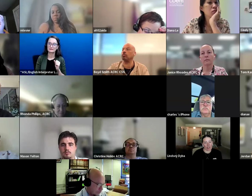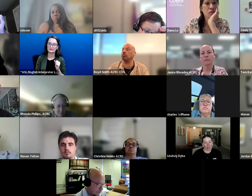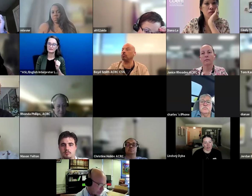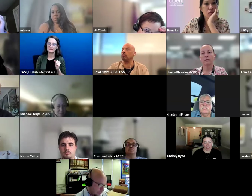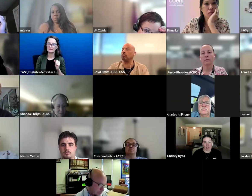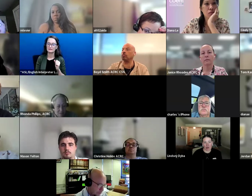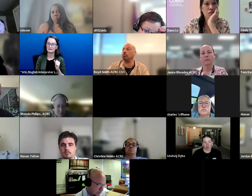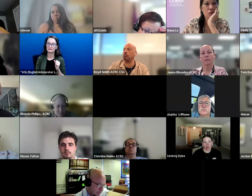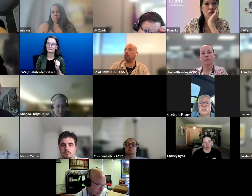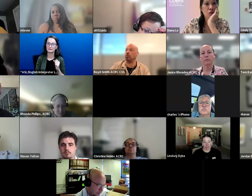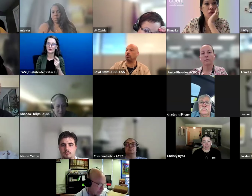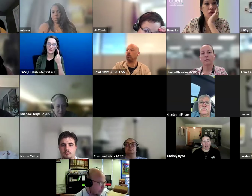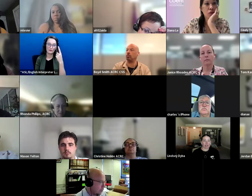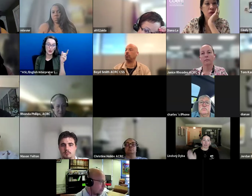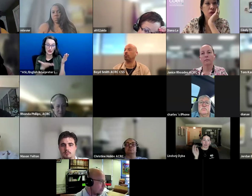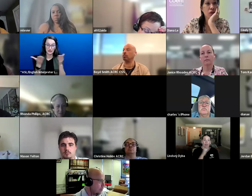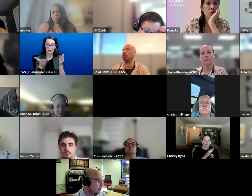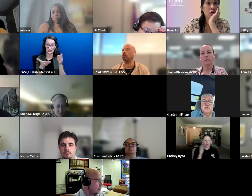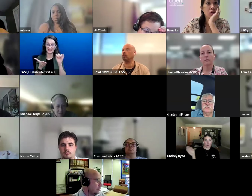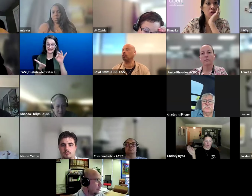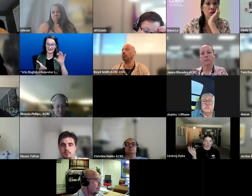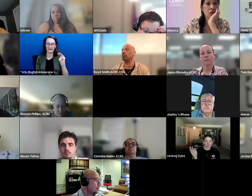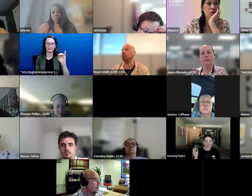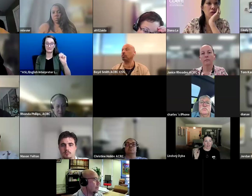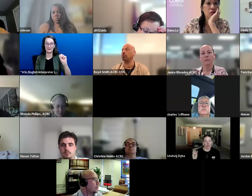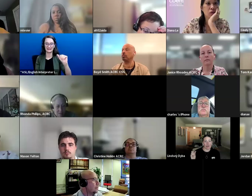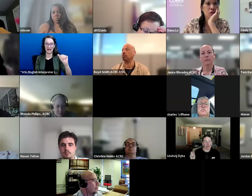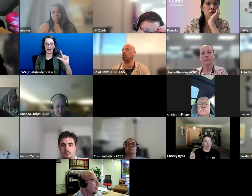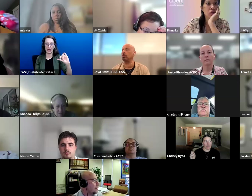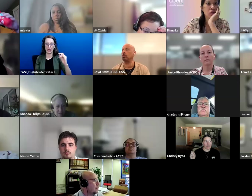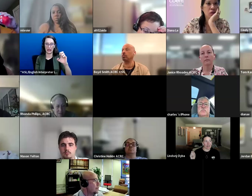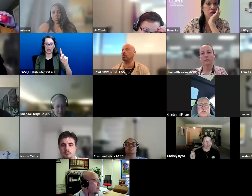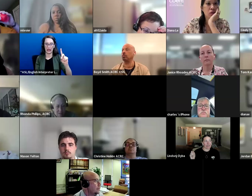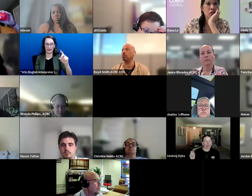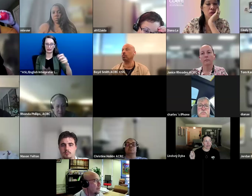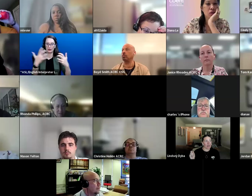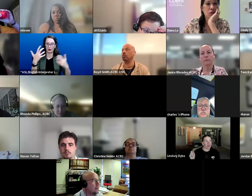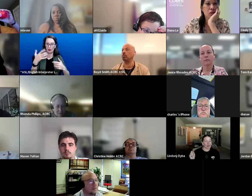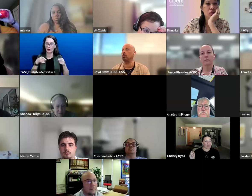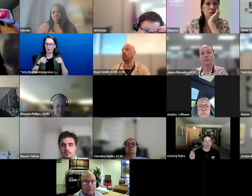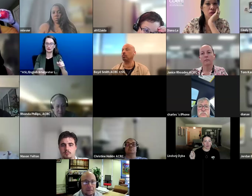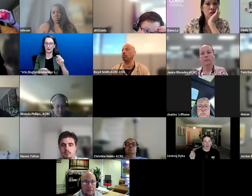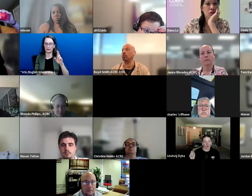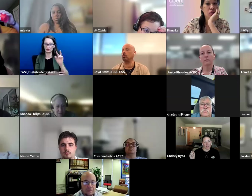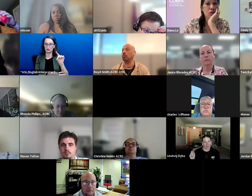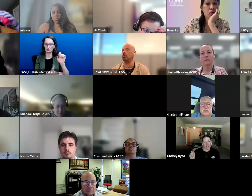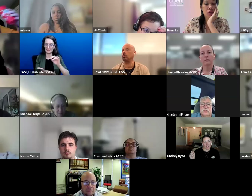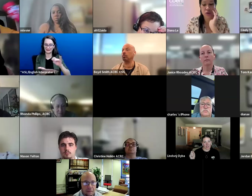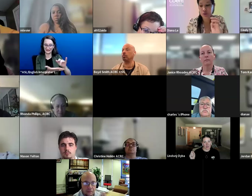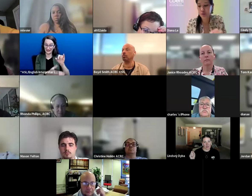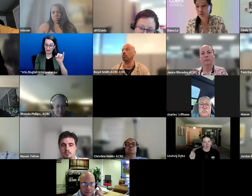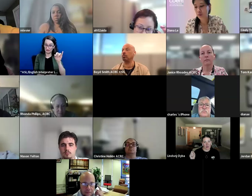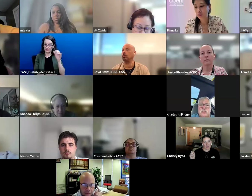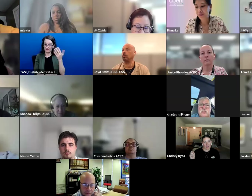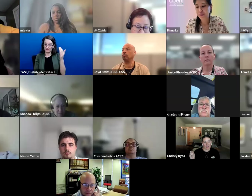For services that were misaligned throughout the rate study, is there any word on whether they're going to